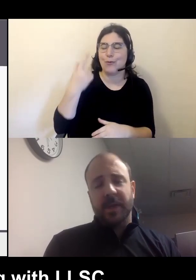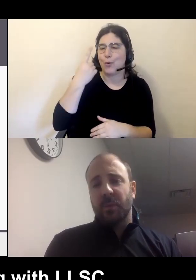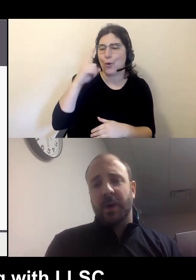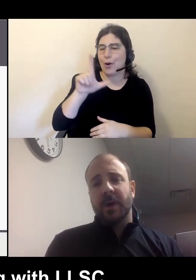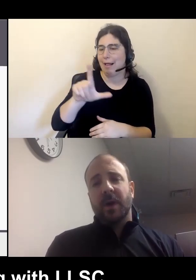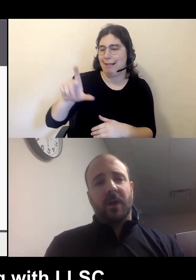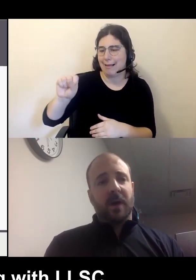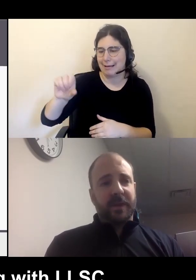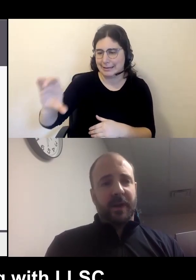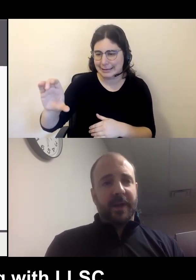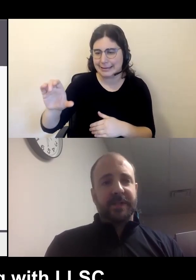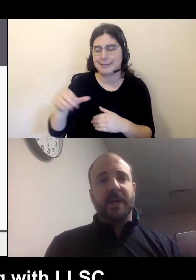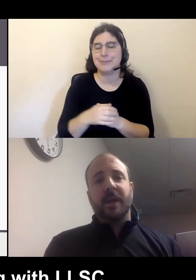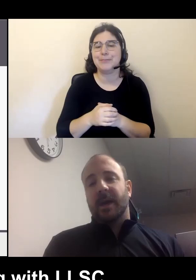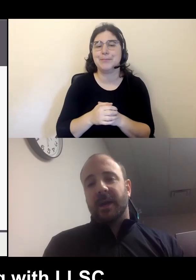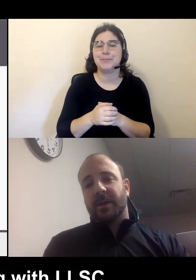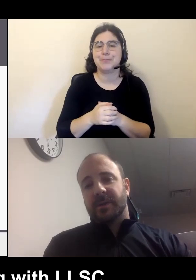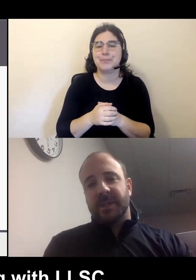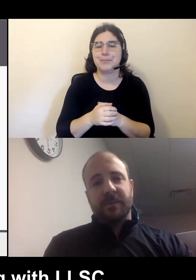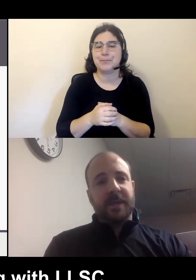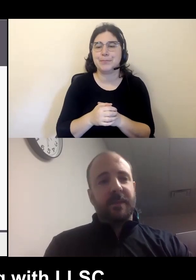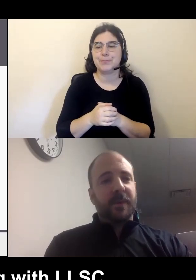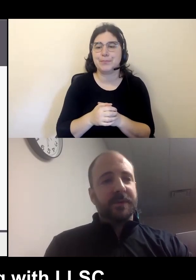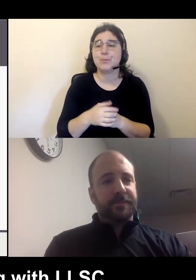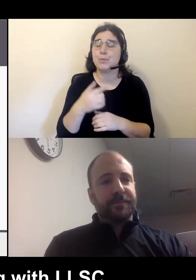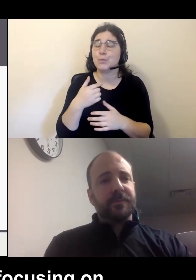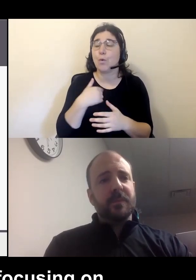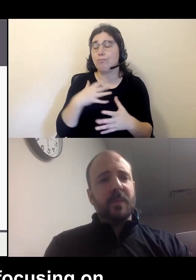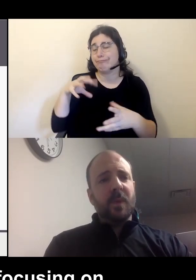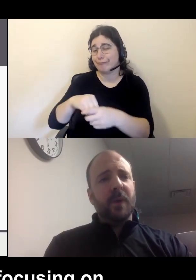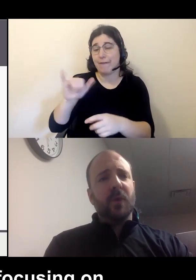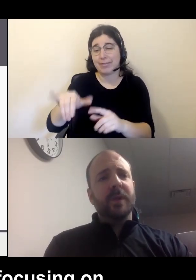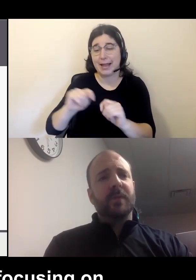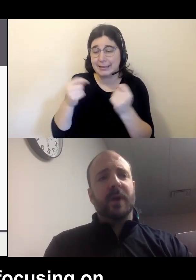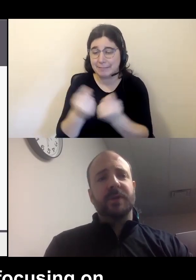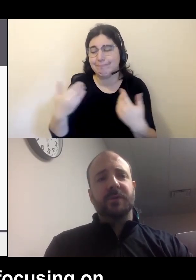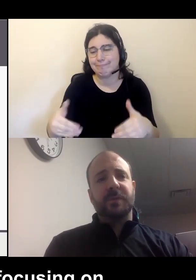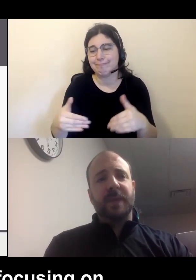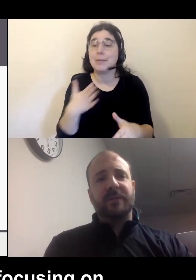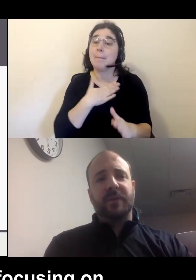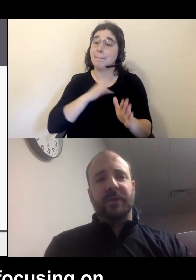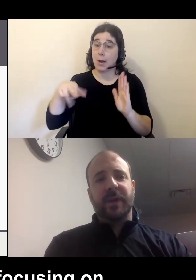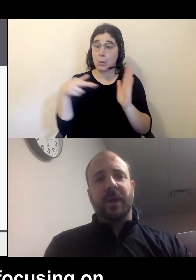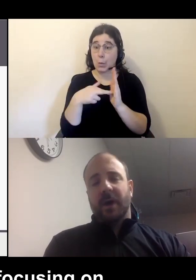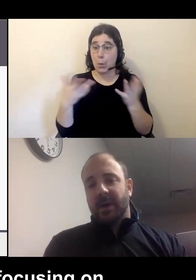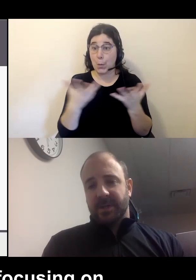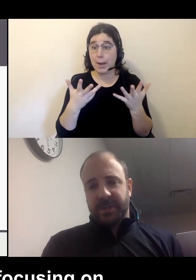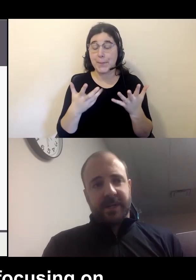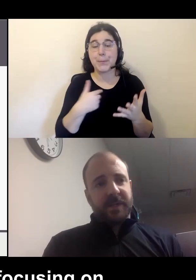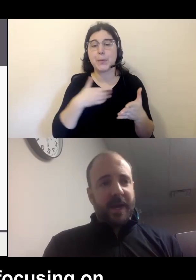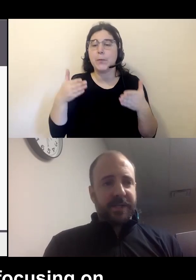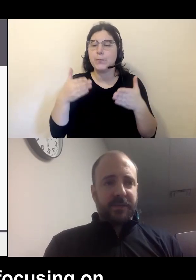so that I could work along with LLSC and other esteemed team members. My role in the project was mainly focusing